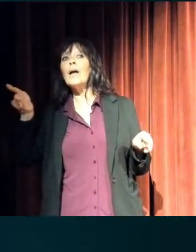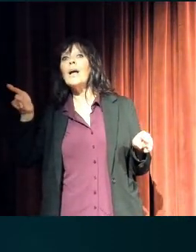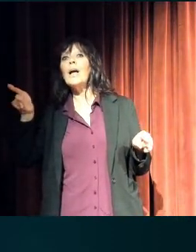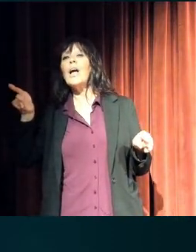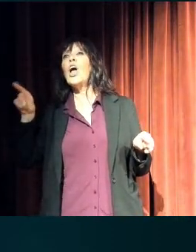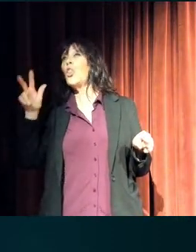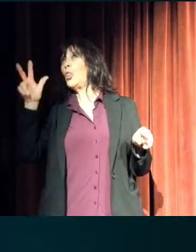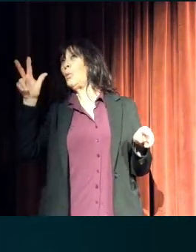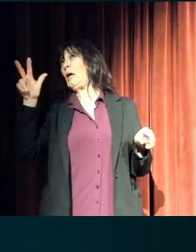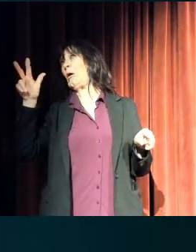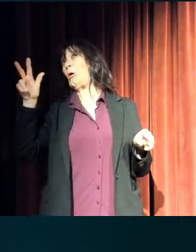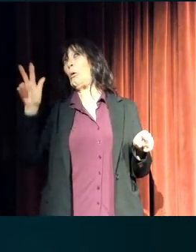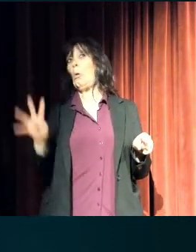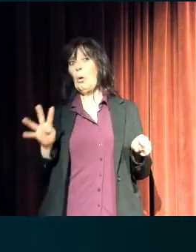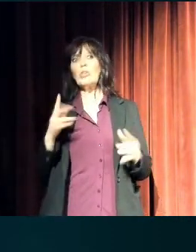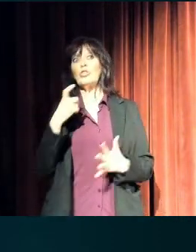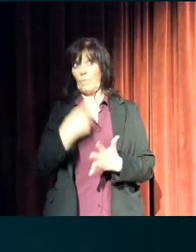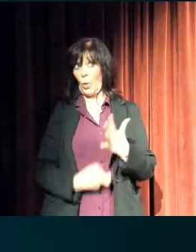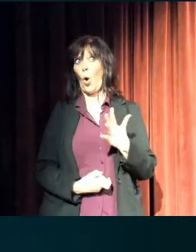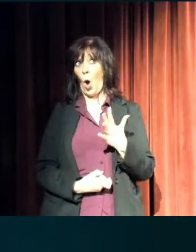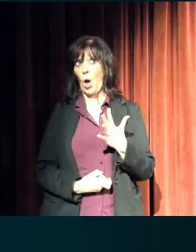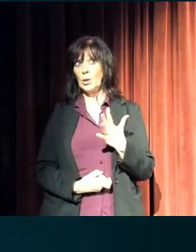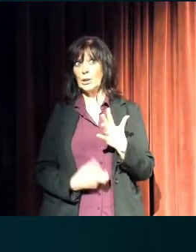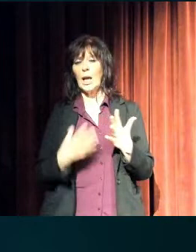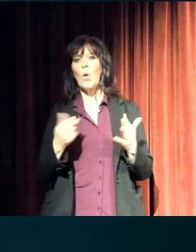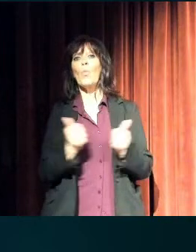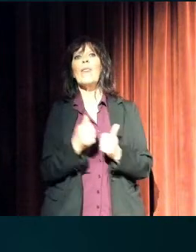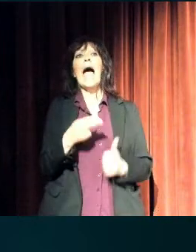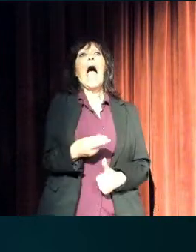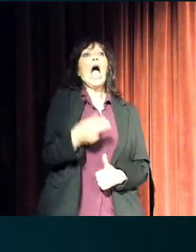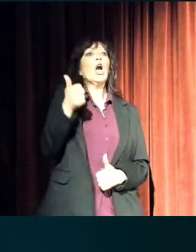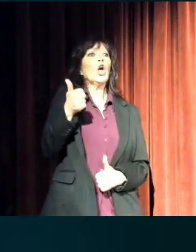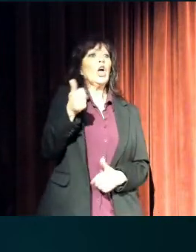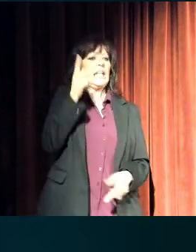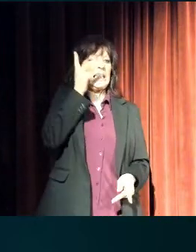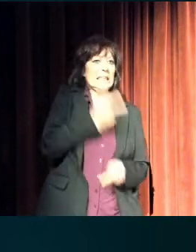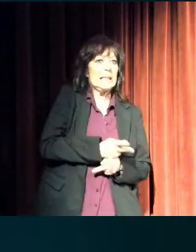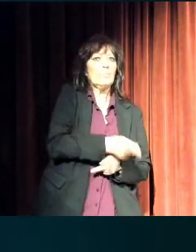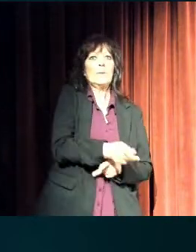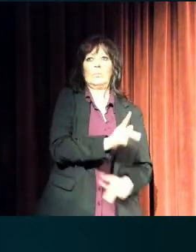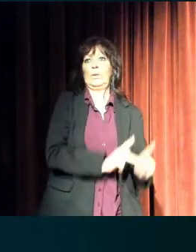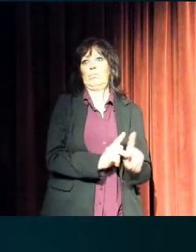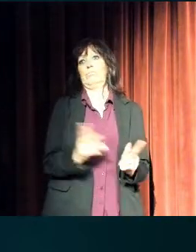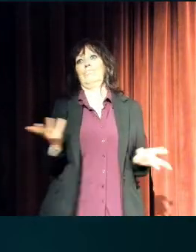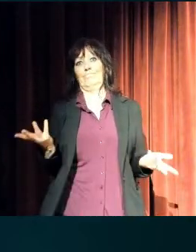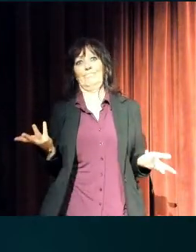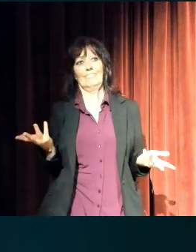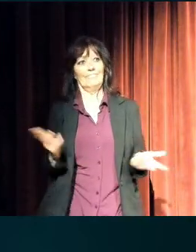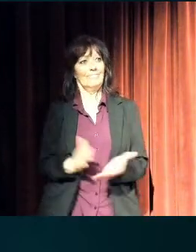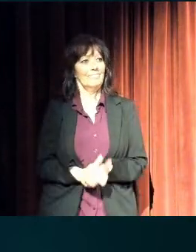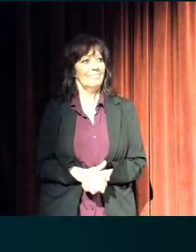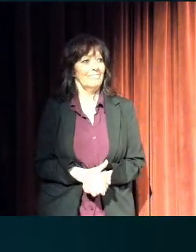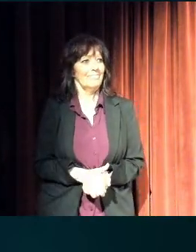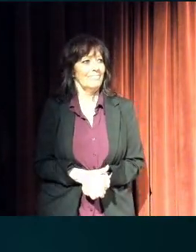at 3/4 of the cost per student, and with higher retention rates.